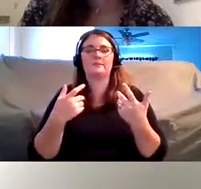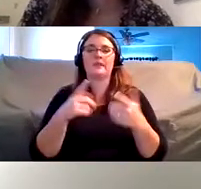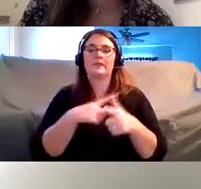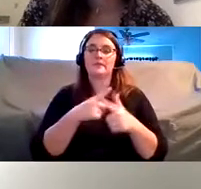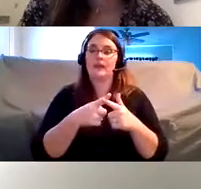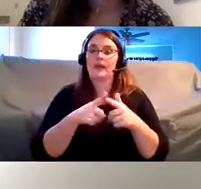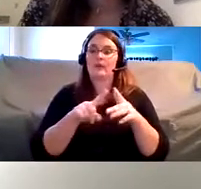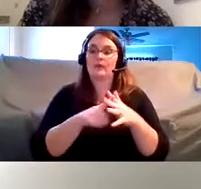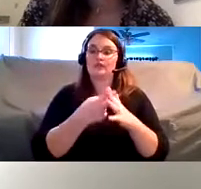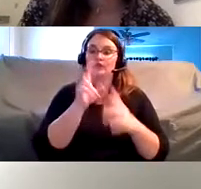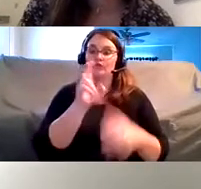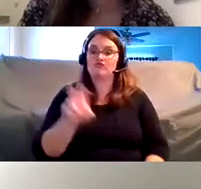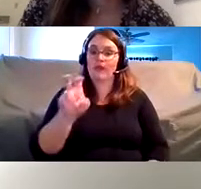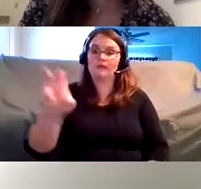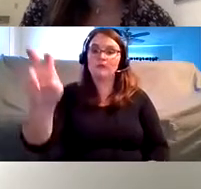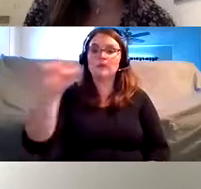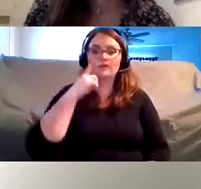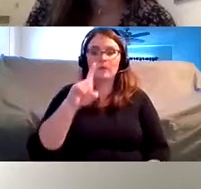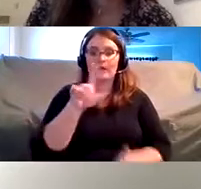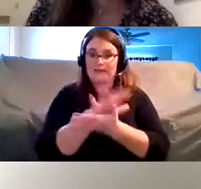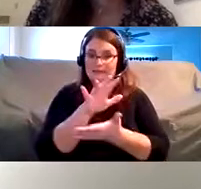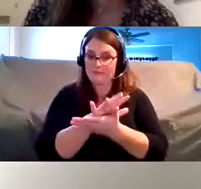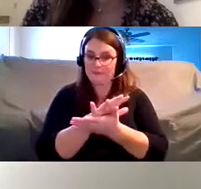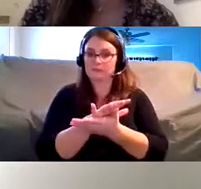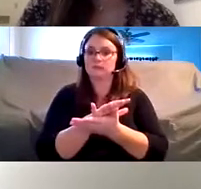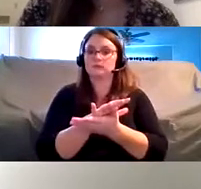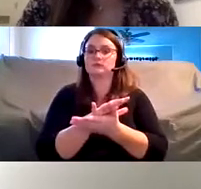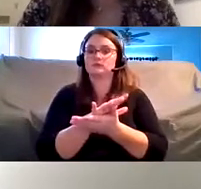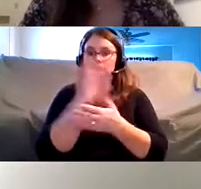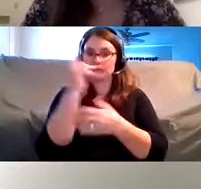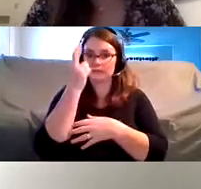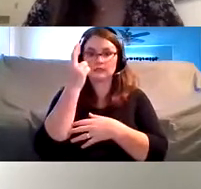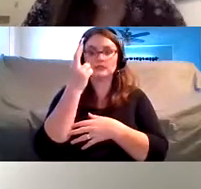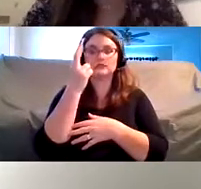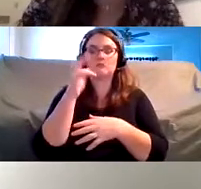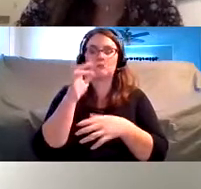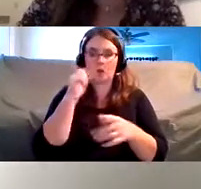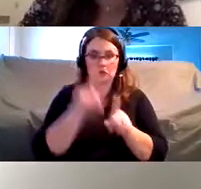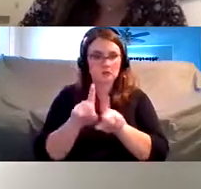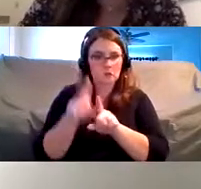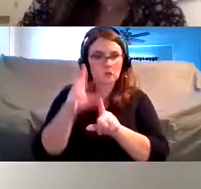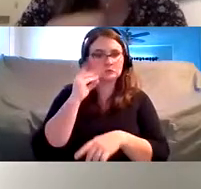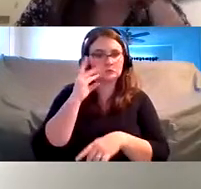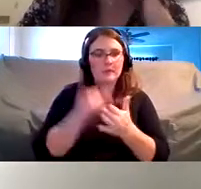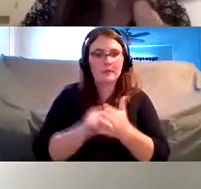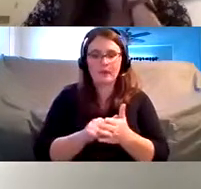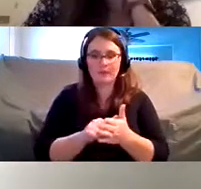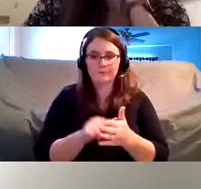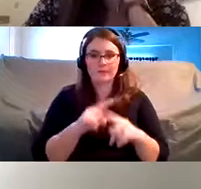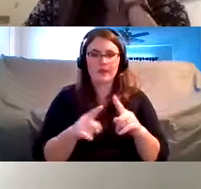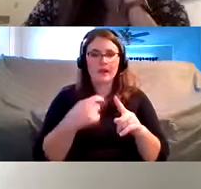for academic purposes, that also came to me. But I just elaborated, I just thought about